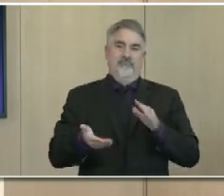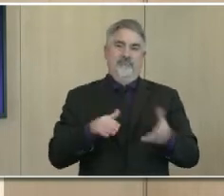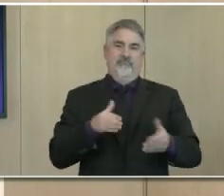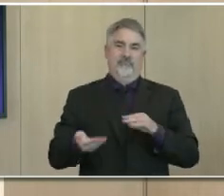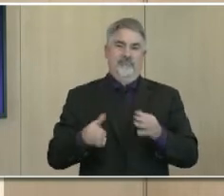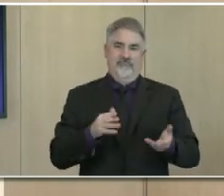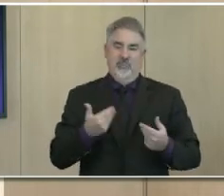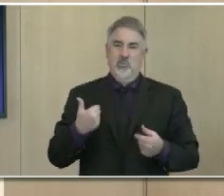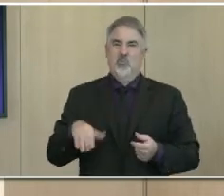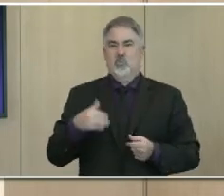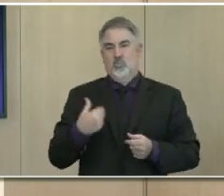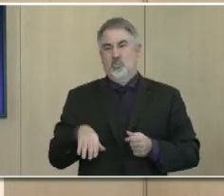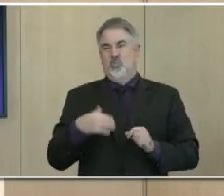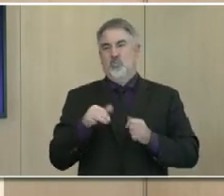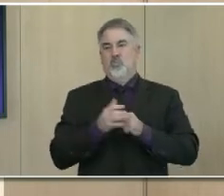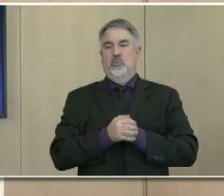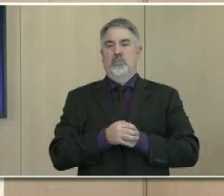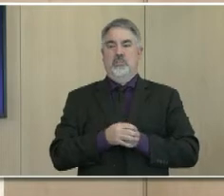seeing